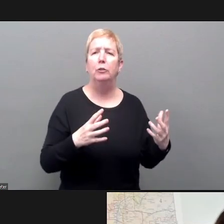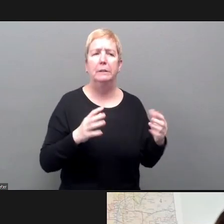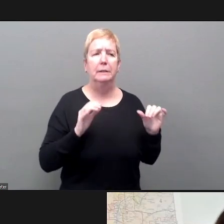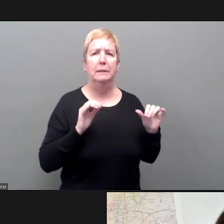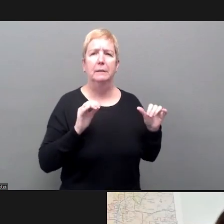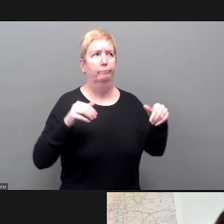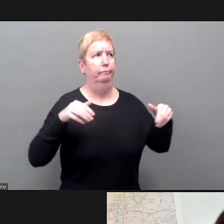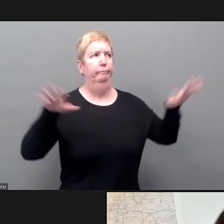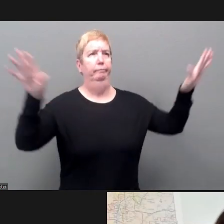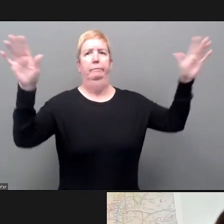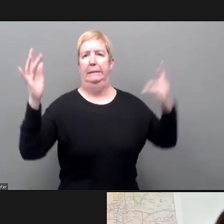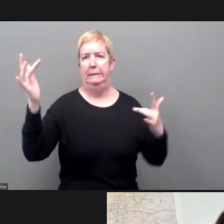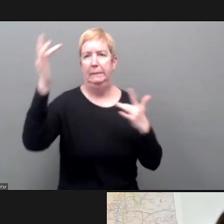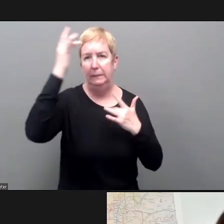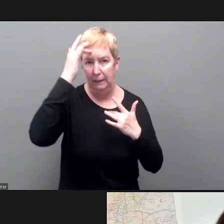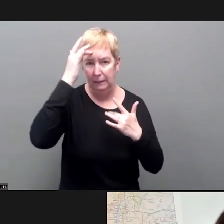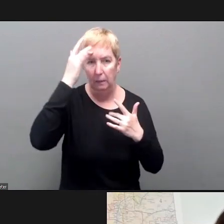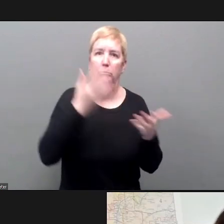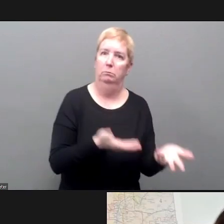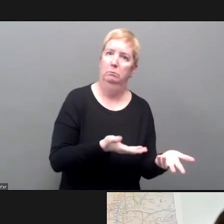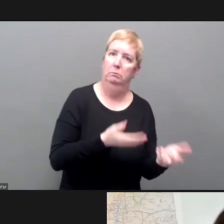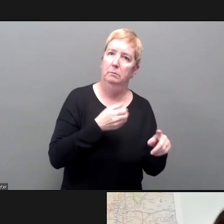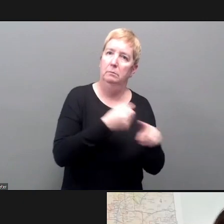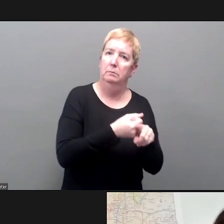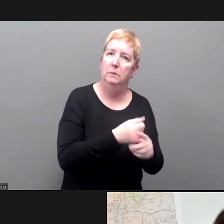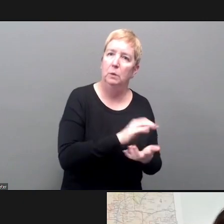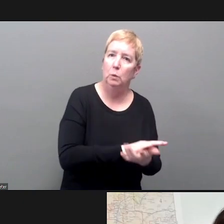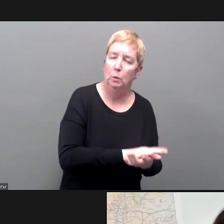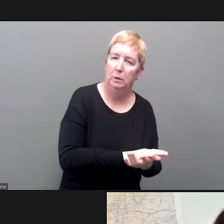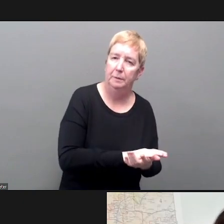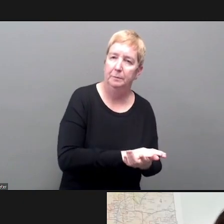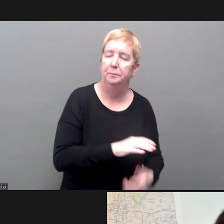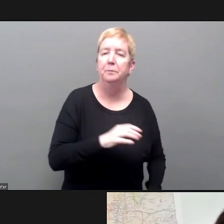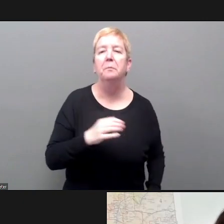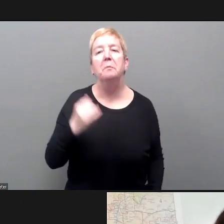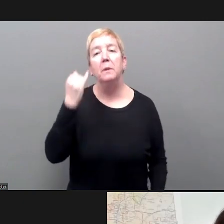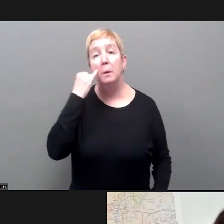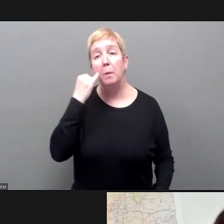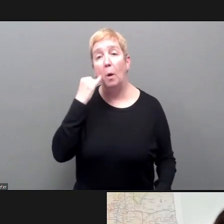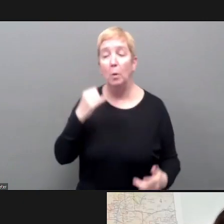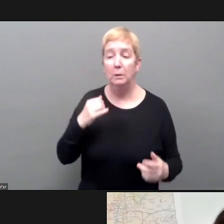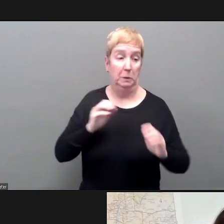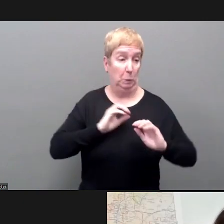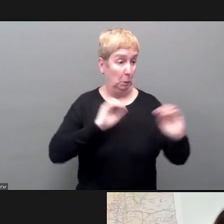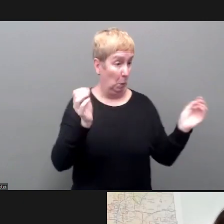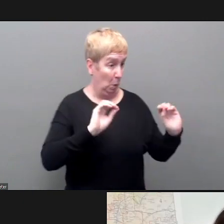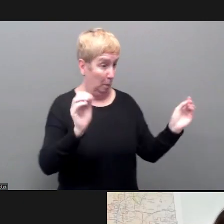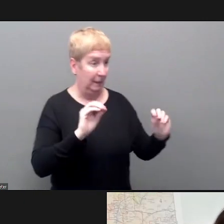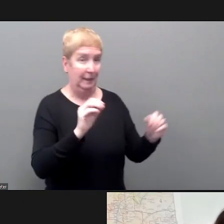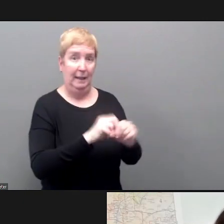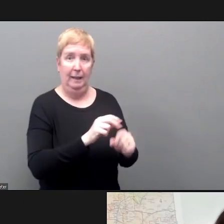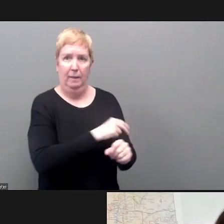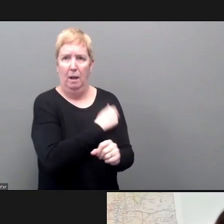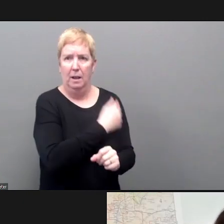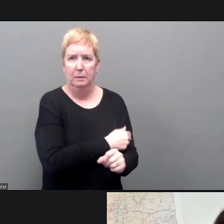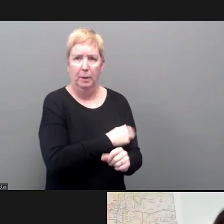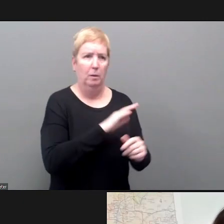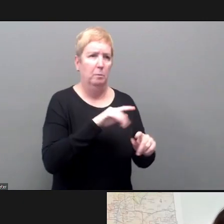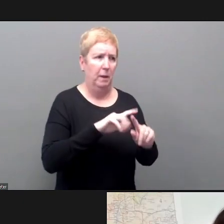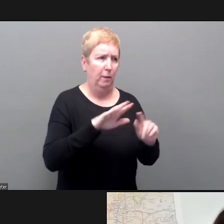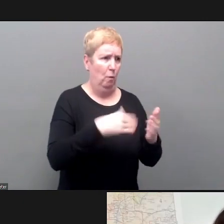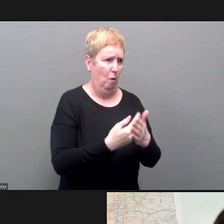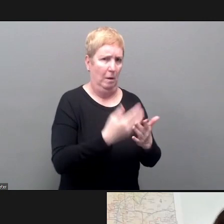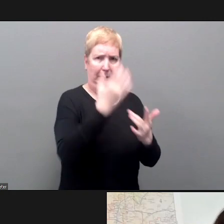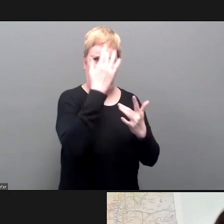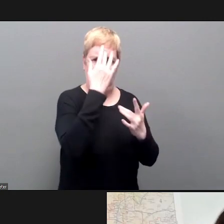driving principle. And like, even if nobody from your school is in the hospital, if you don't have enough people to teach classes. And I said this